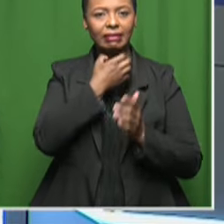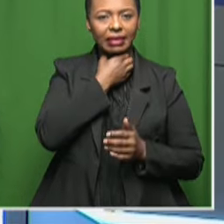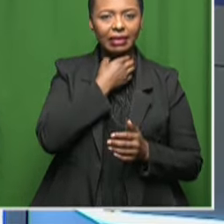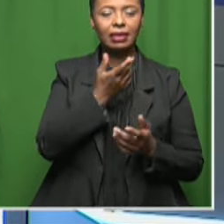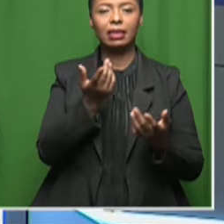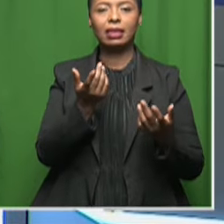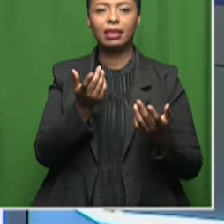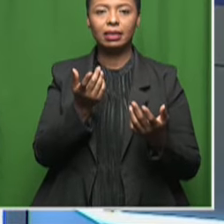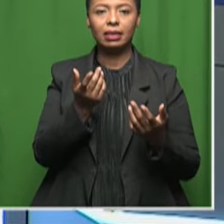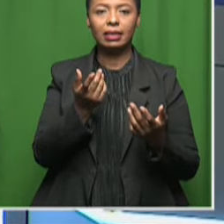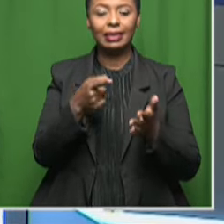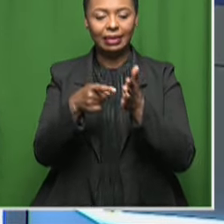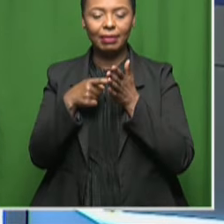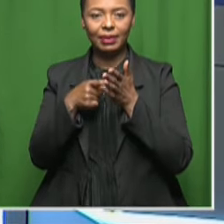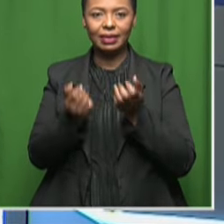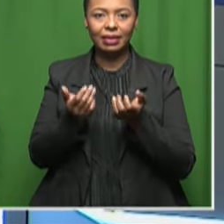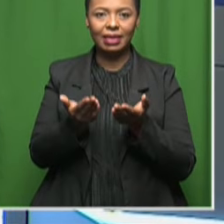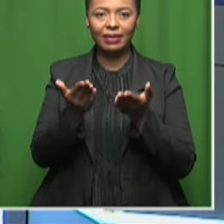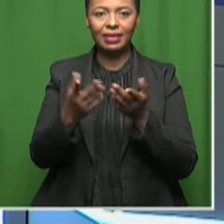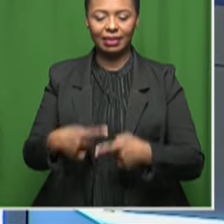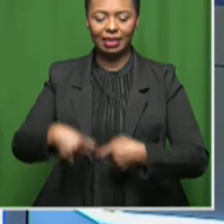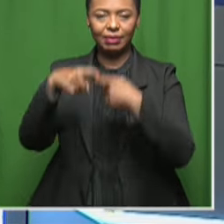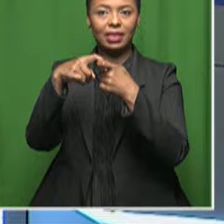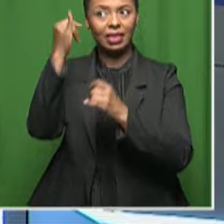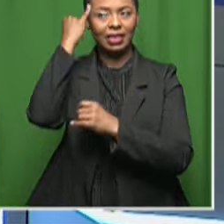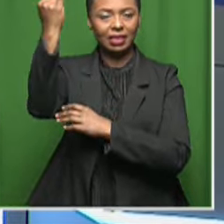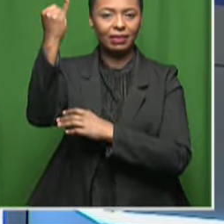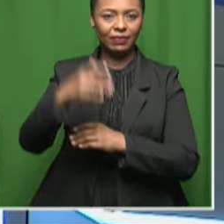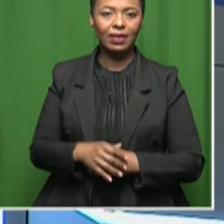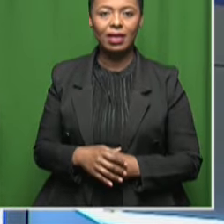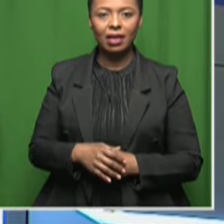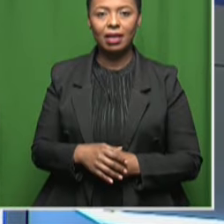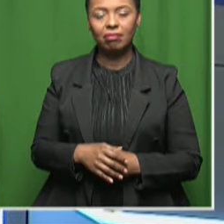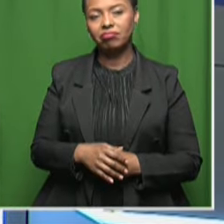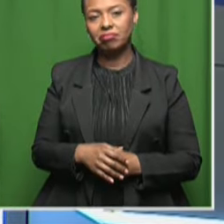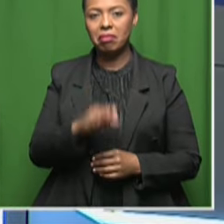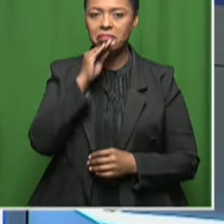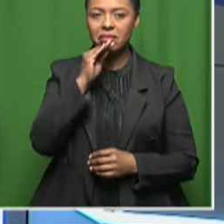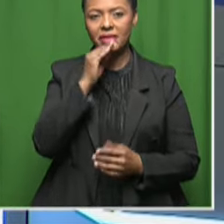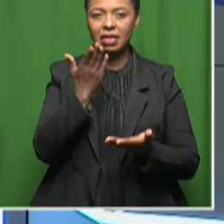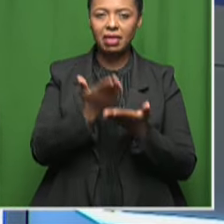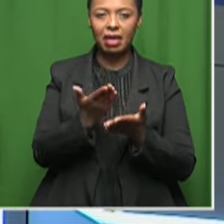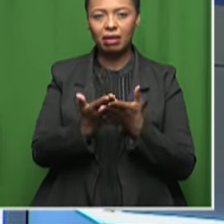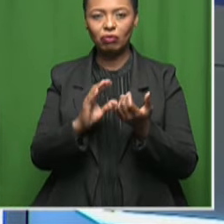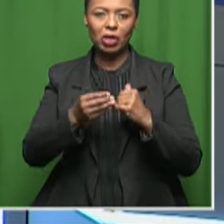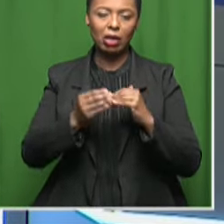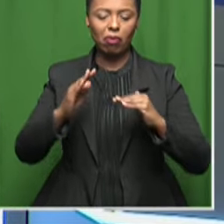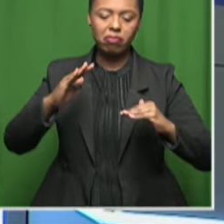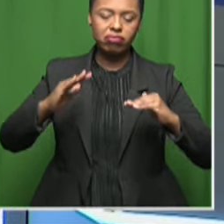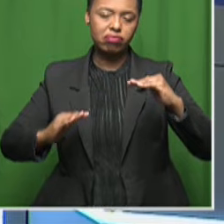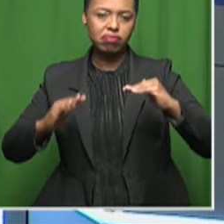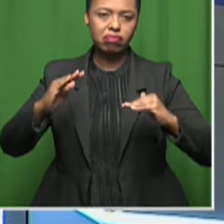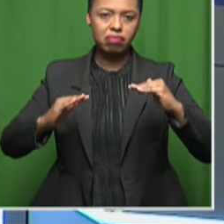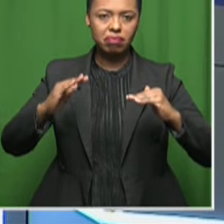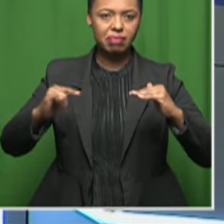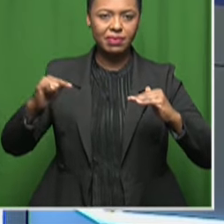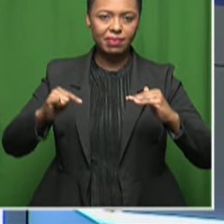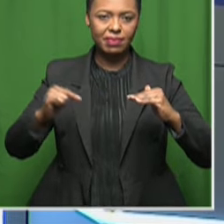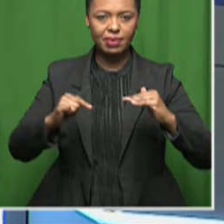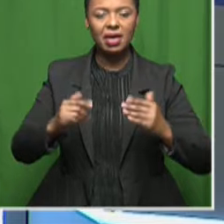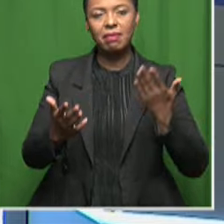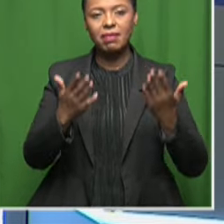service suspension initiatives? Are we likely to leverage into that in the final outcome that says, going